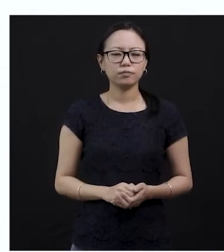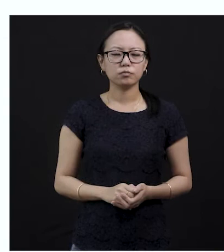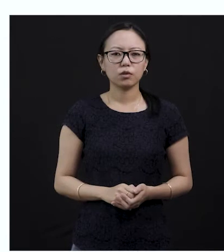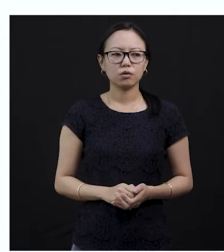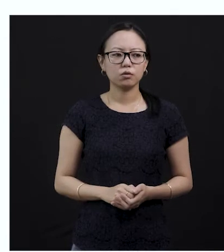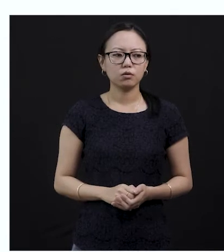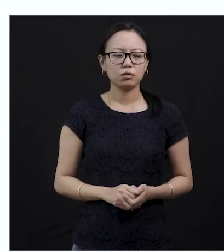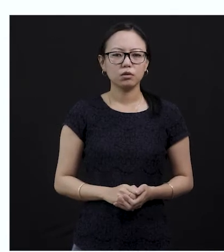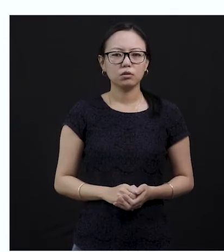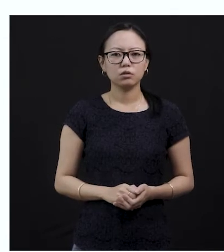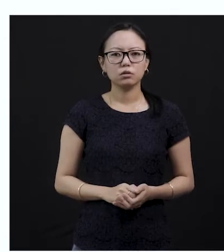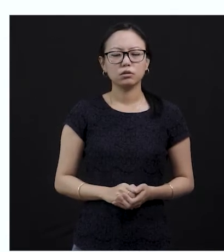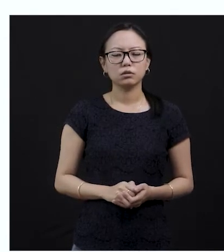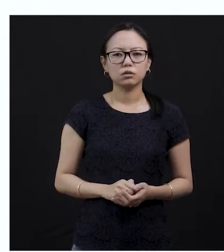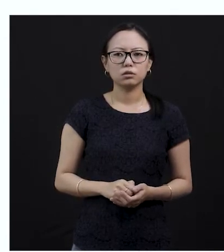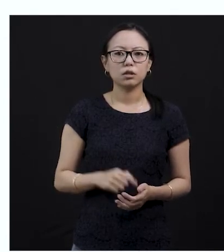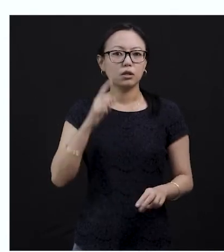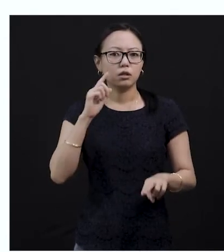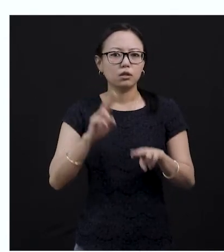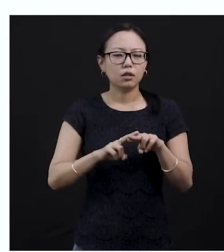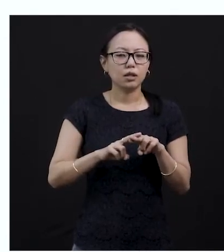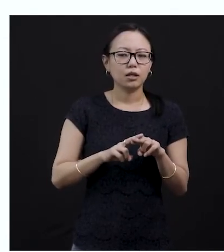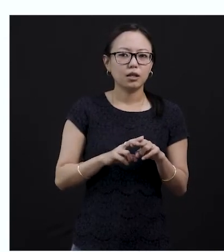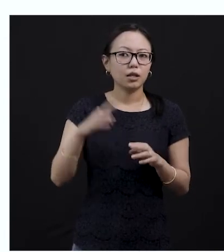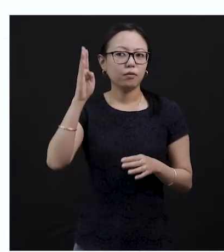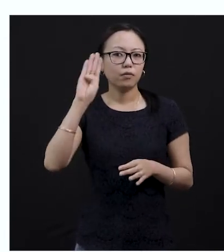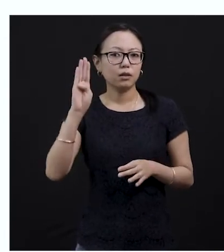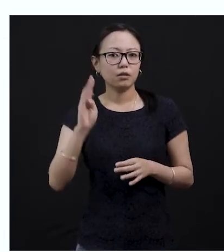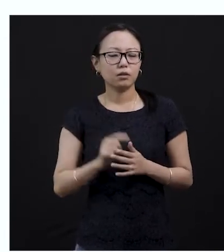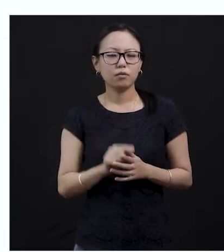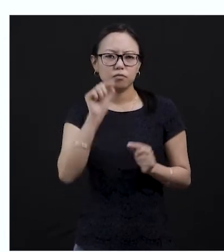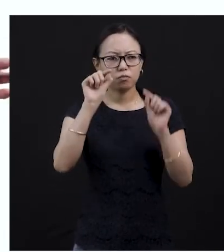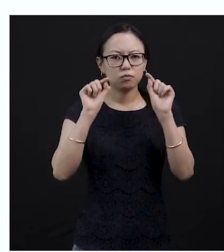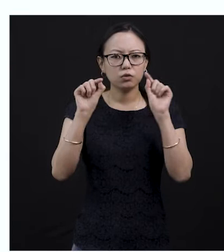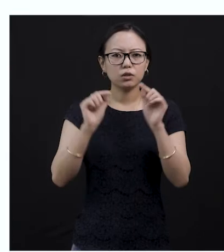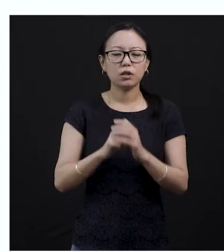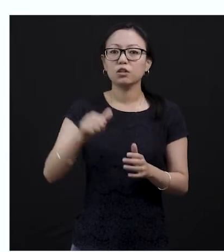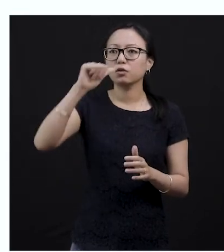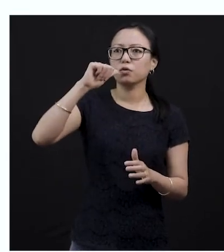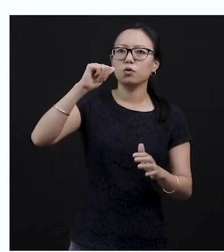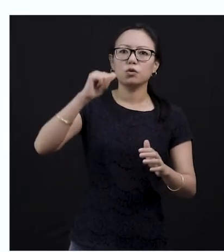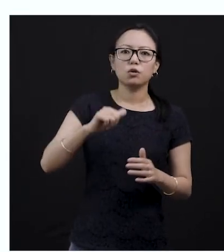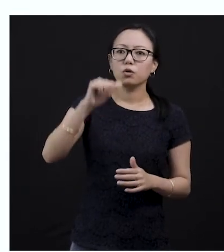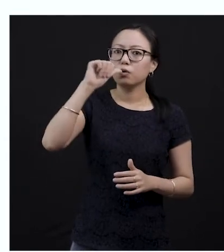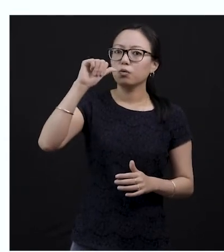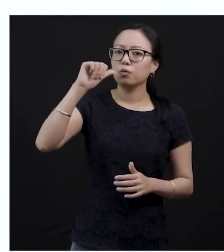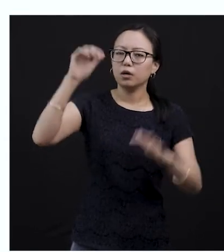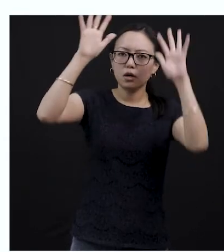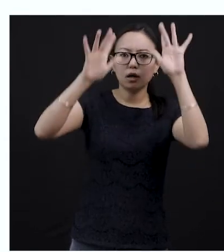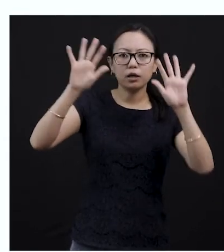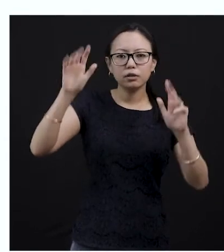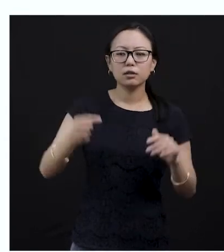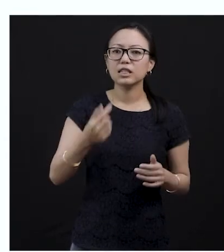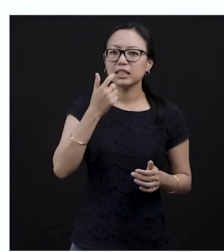and snow to slide off easily. See? So clever. See, so clever. The plants themselves,